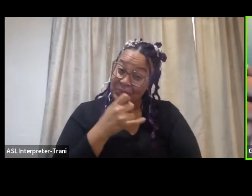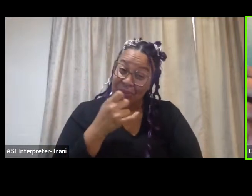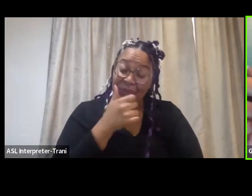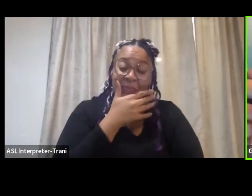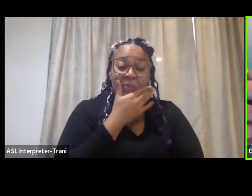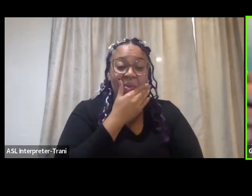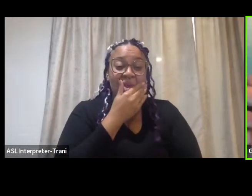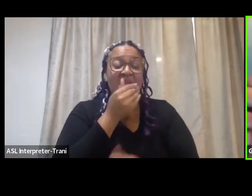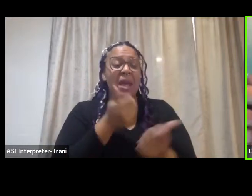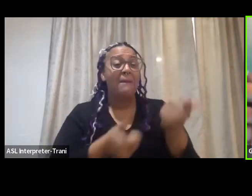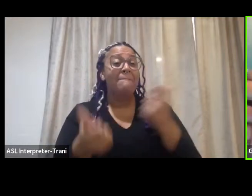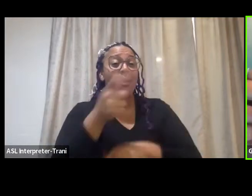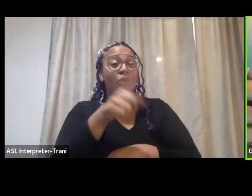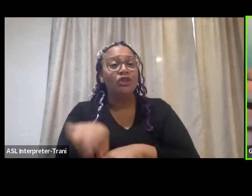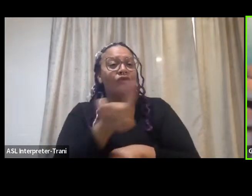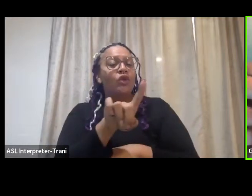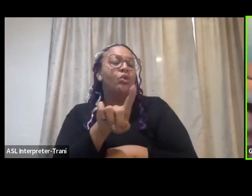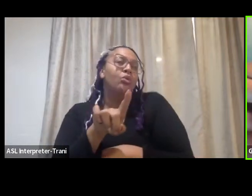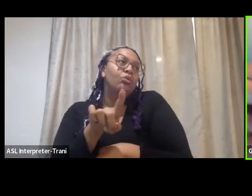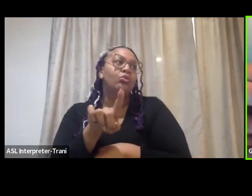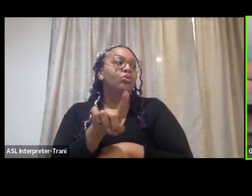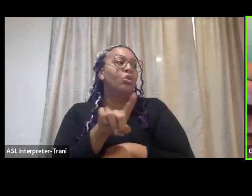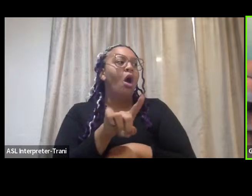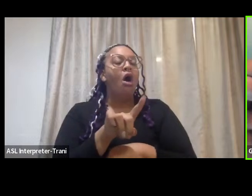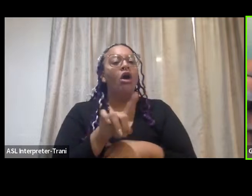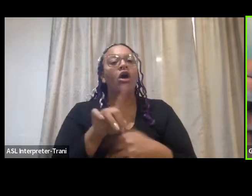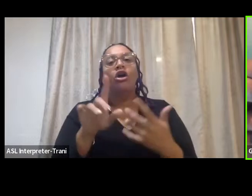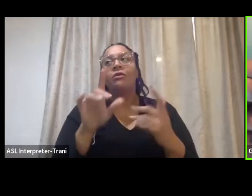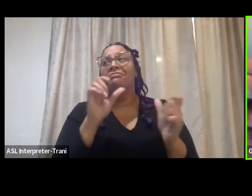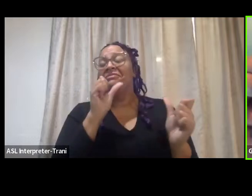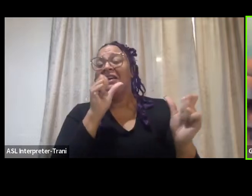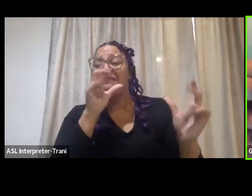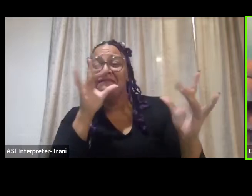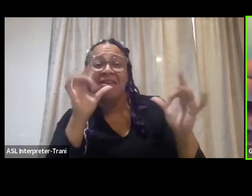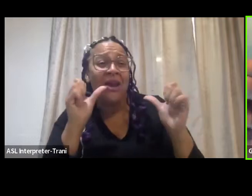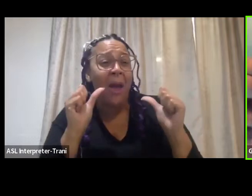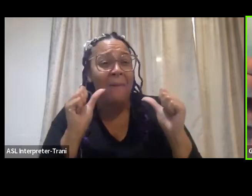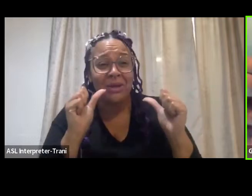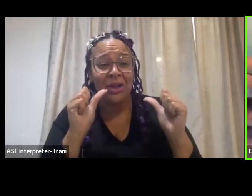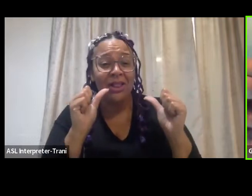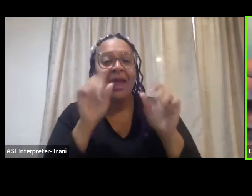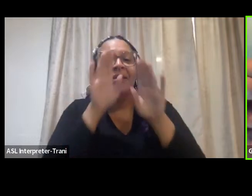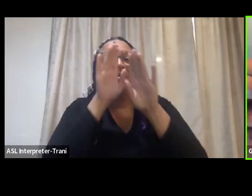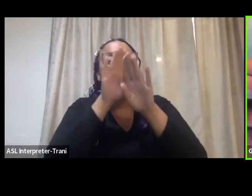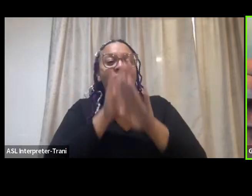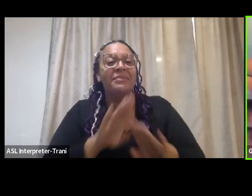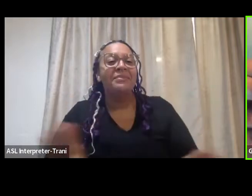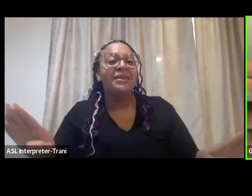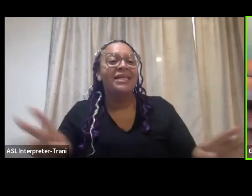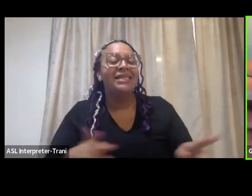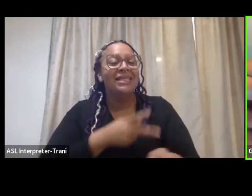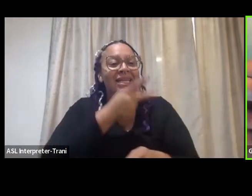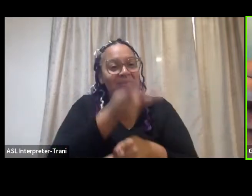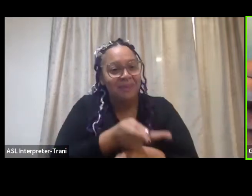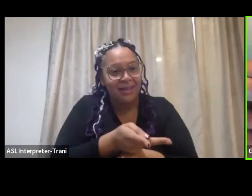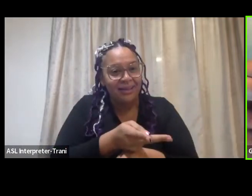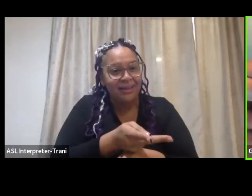most of you, I would say, are phenomenal at peacekeeping. But we